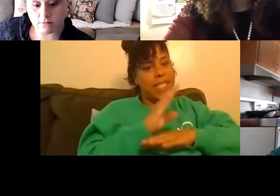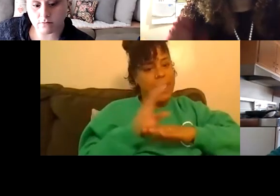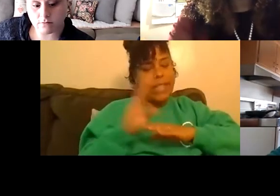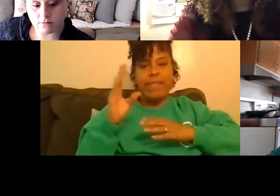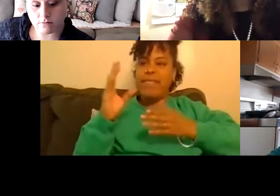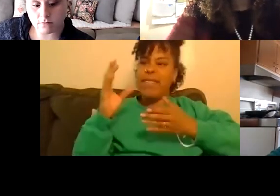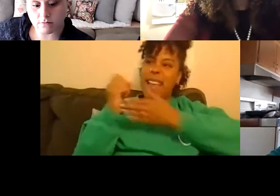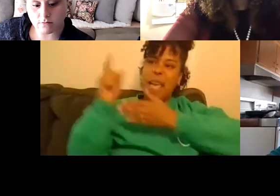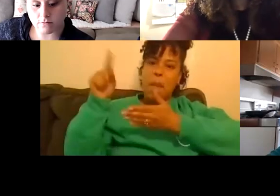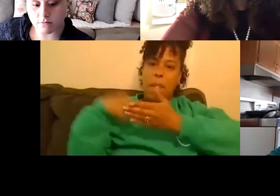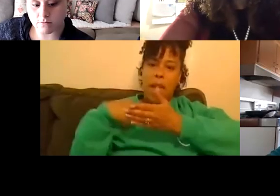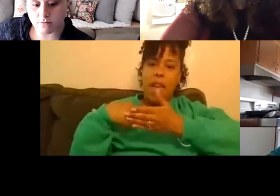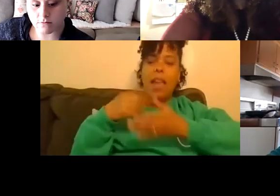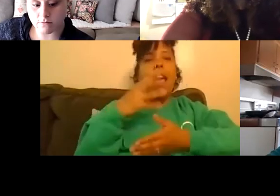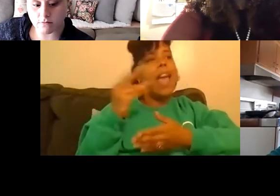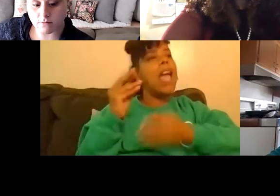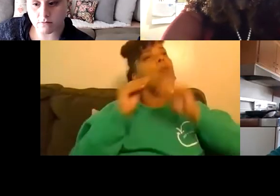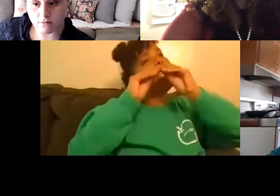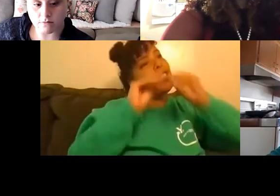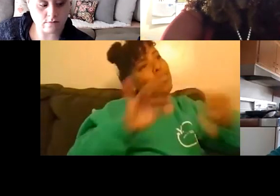more people find out about it.